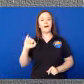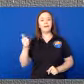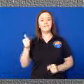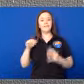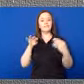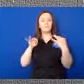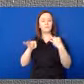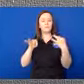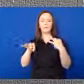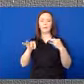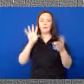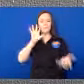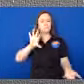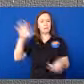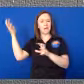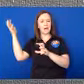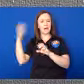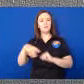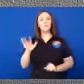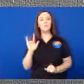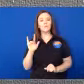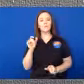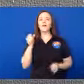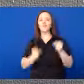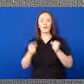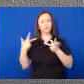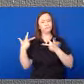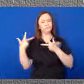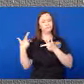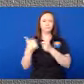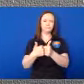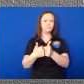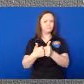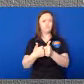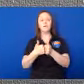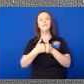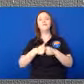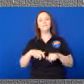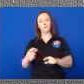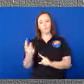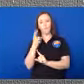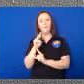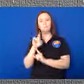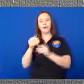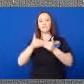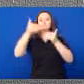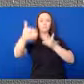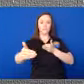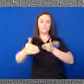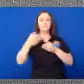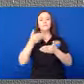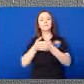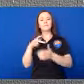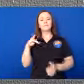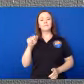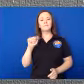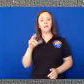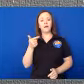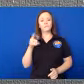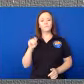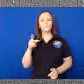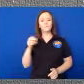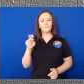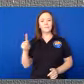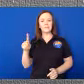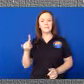25 cars crashed and piled into one another on this mile-long stretch in Picacho Peak. It looks like a war zone right now. The car that was underneath